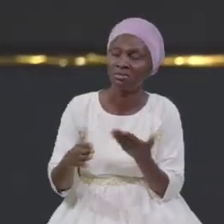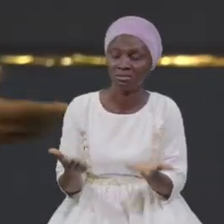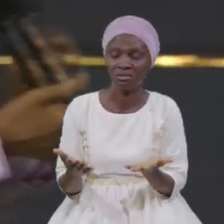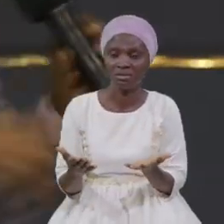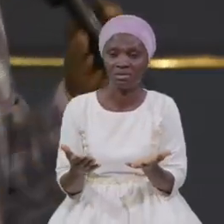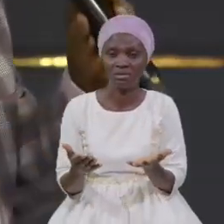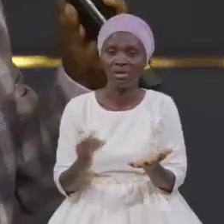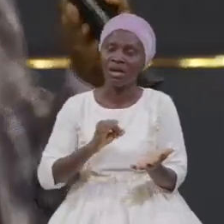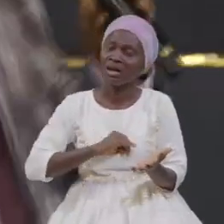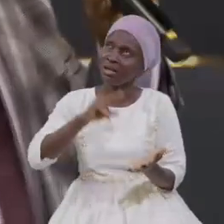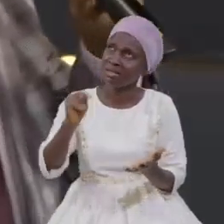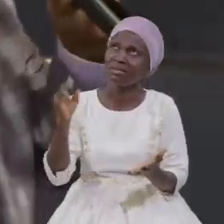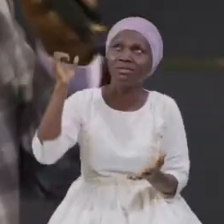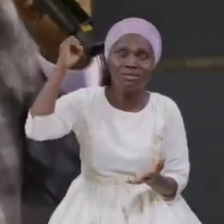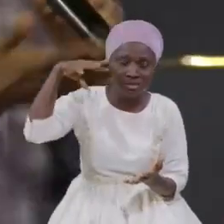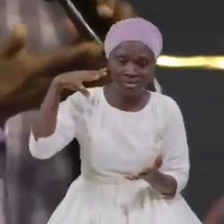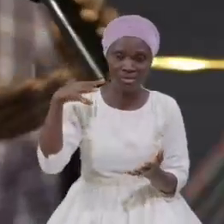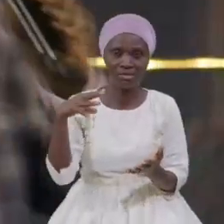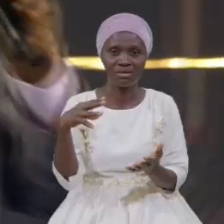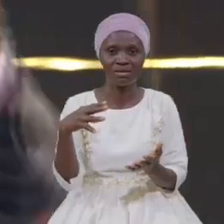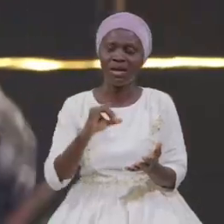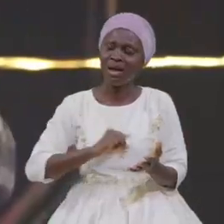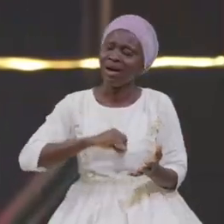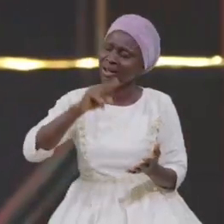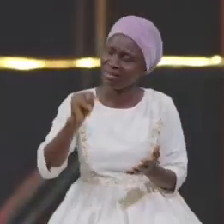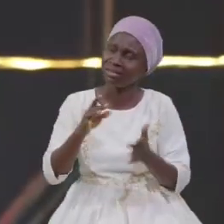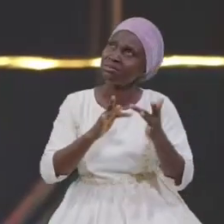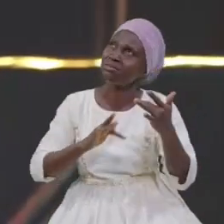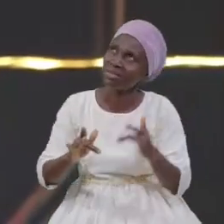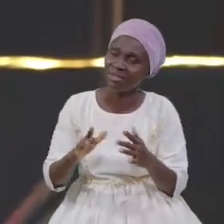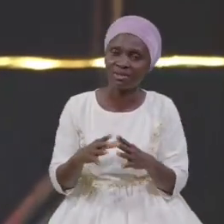need grace, I need mercy.